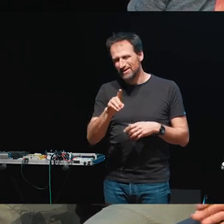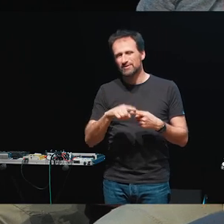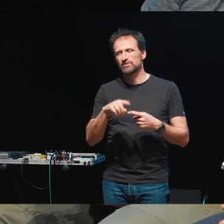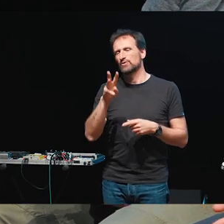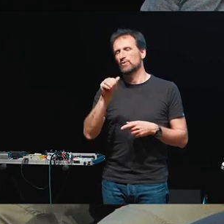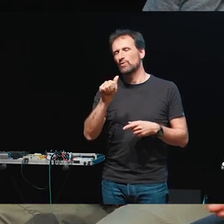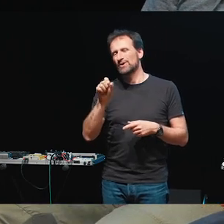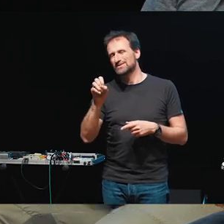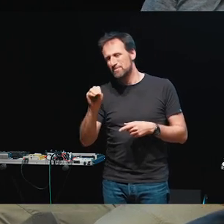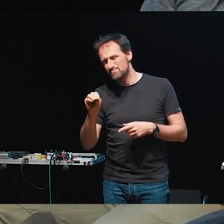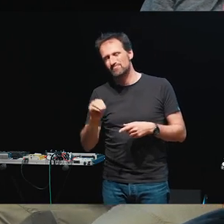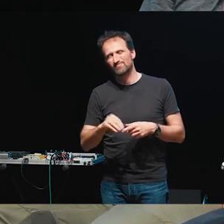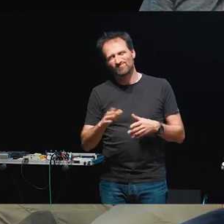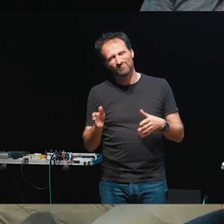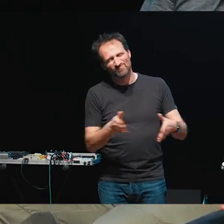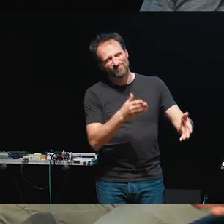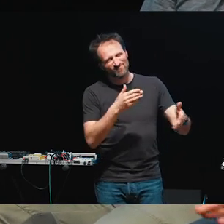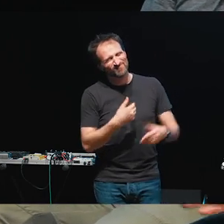on the... Thanks.